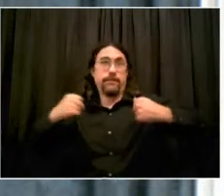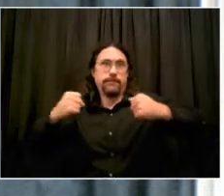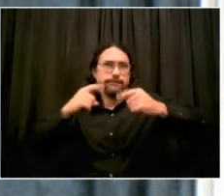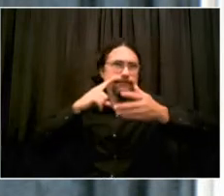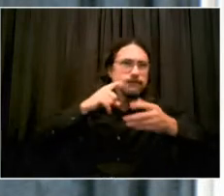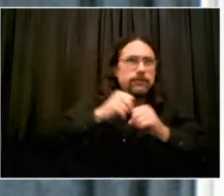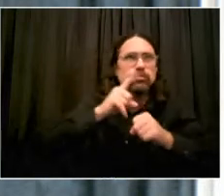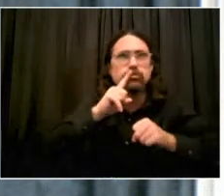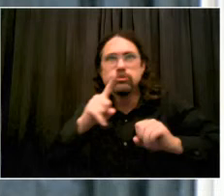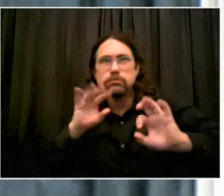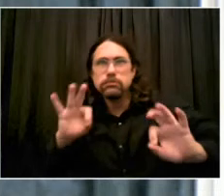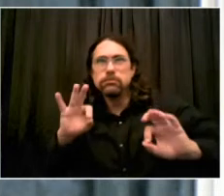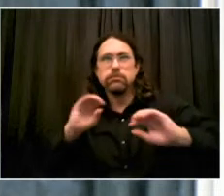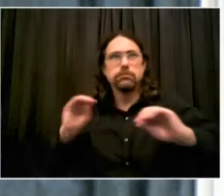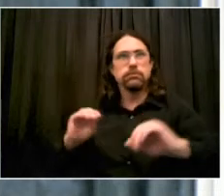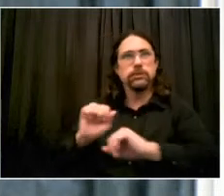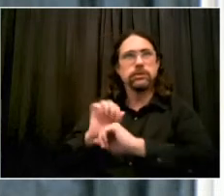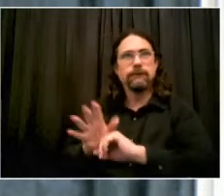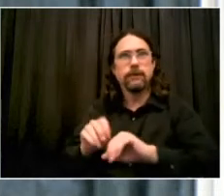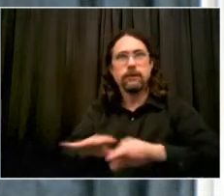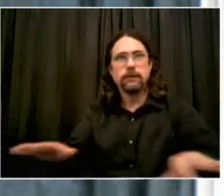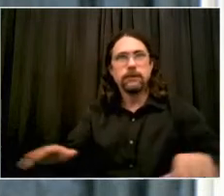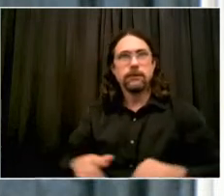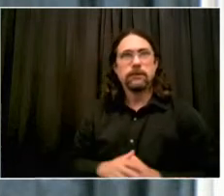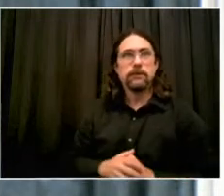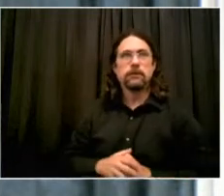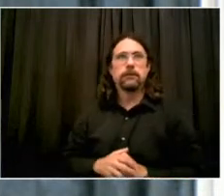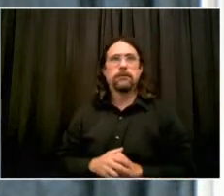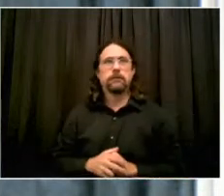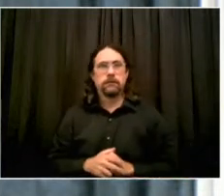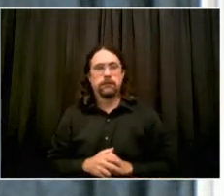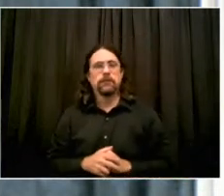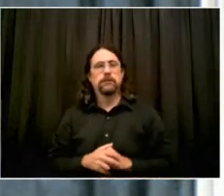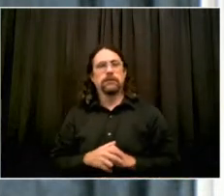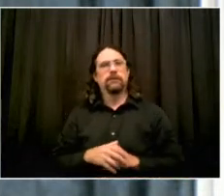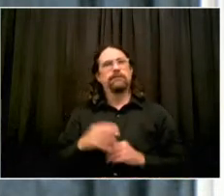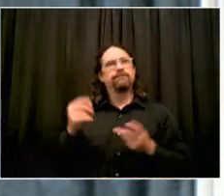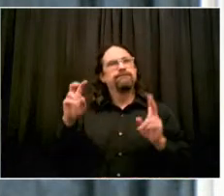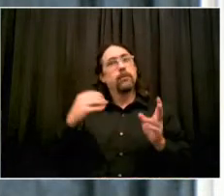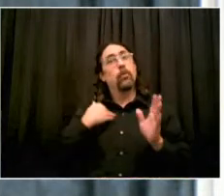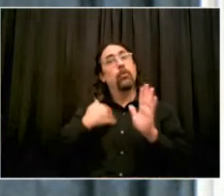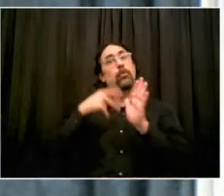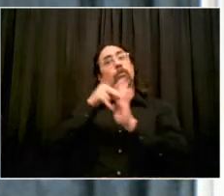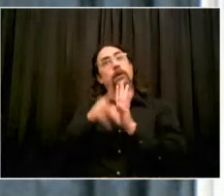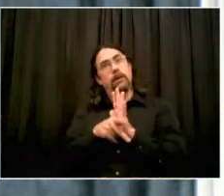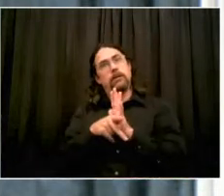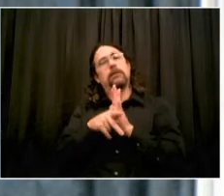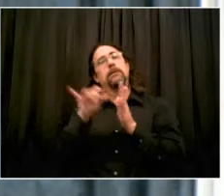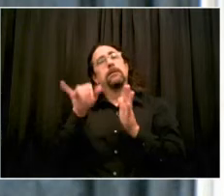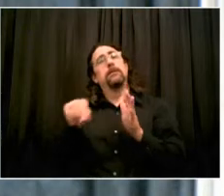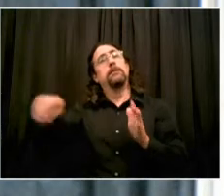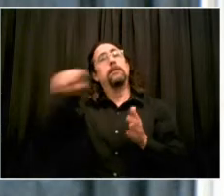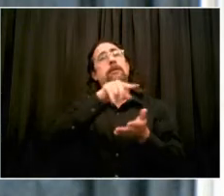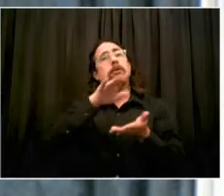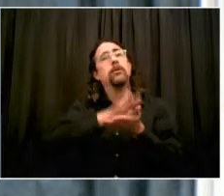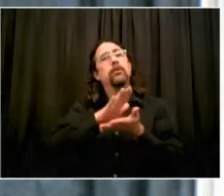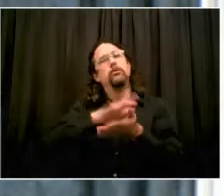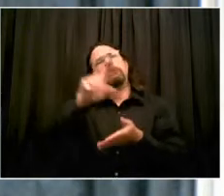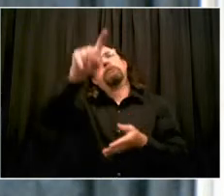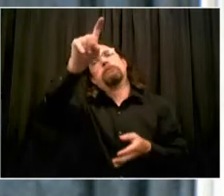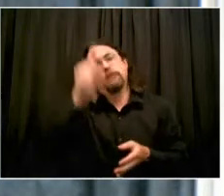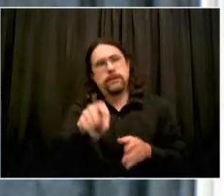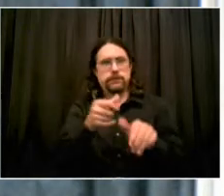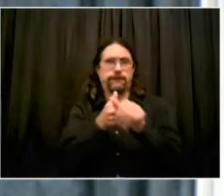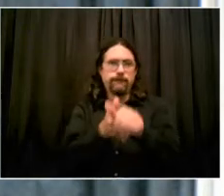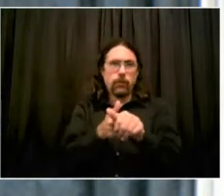member is confirmed with COVID-19, following all the guidance for exclusions and close contacts. We will